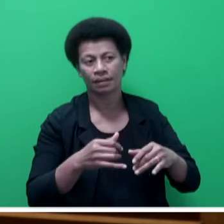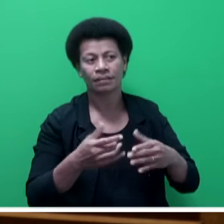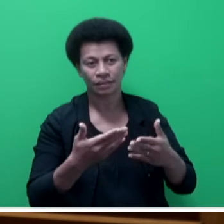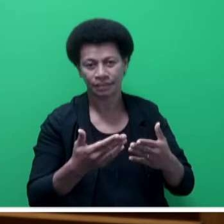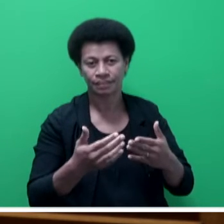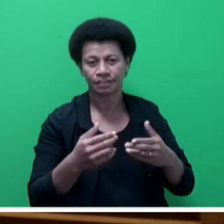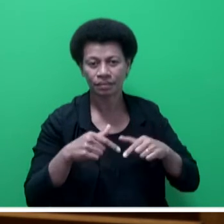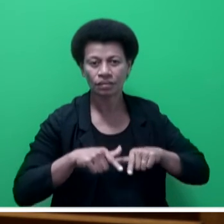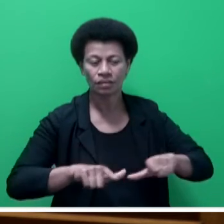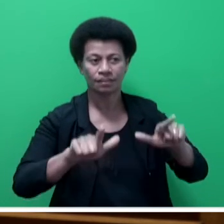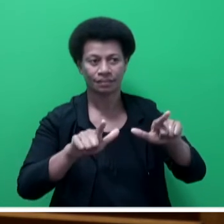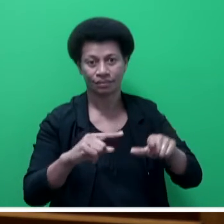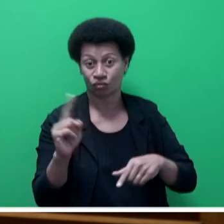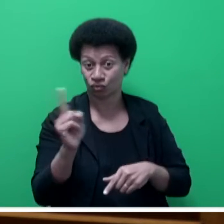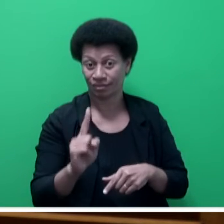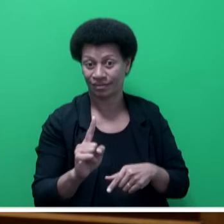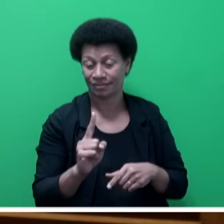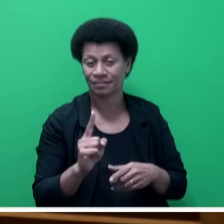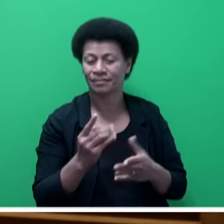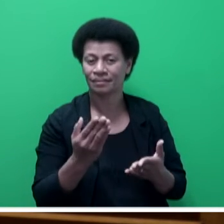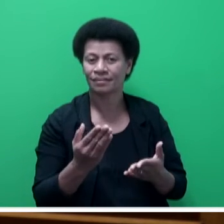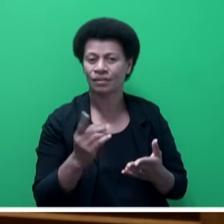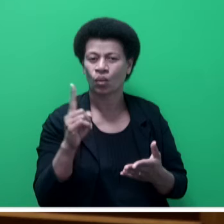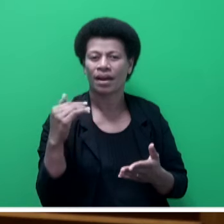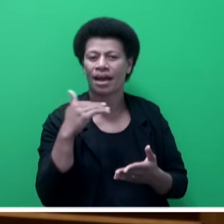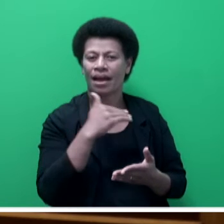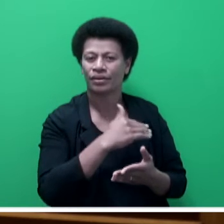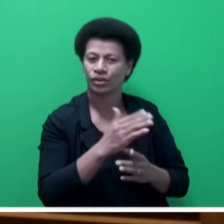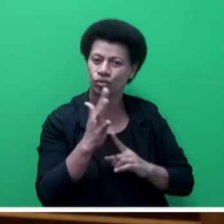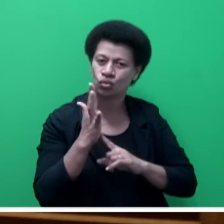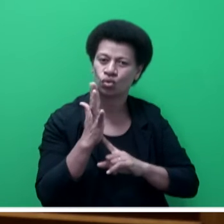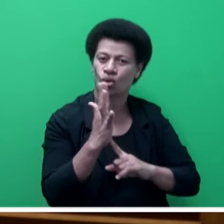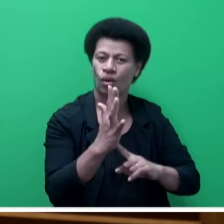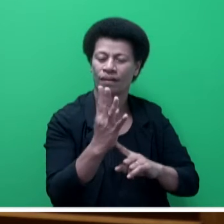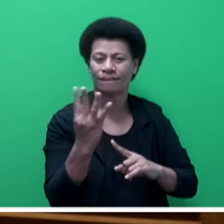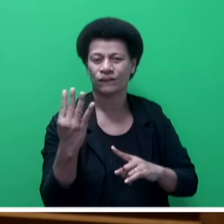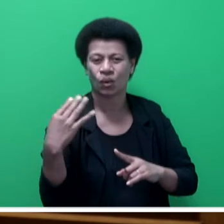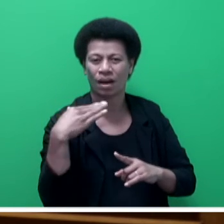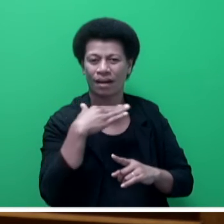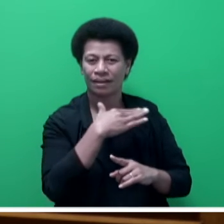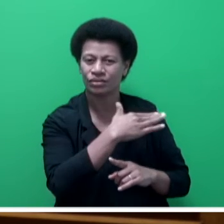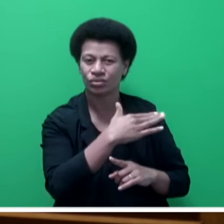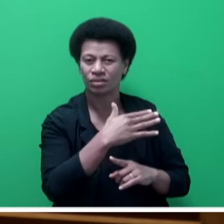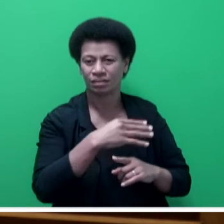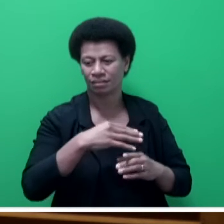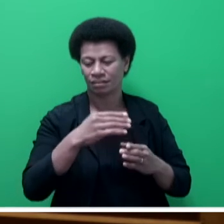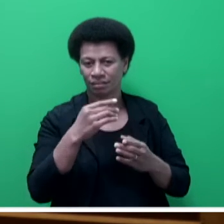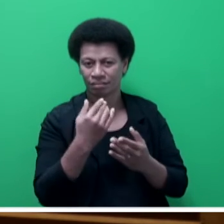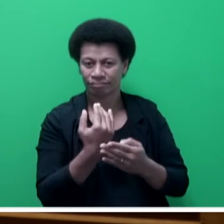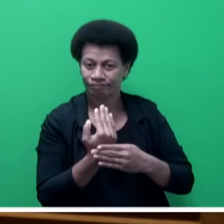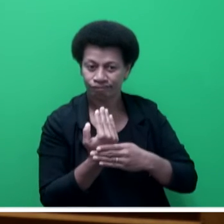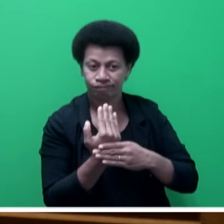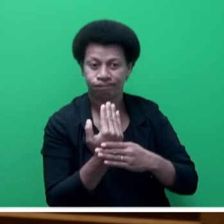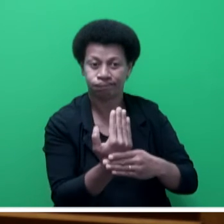date, sir, we've welcomed about 103 yachts, 438 passenger and crew under the blue lanes, and these yachts